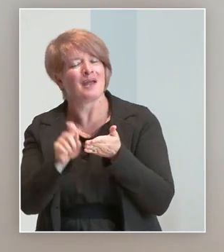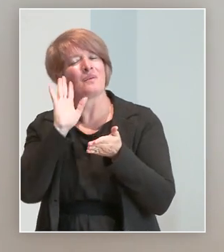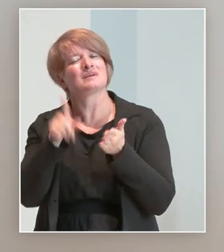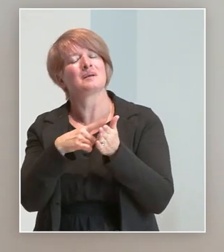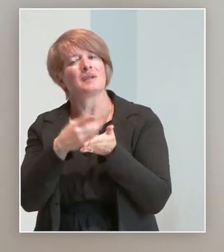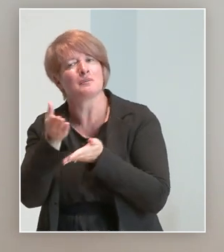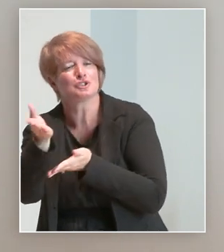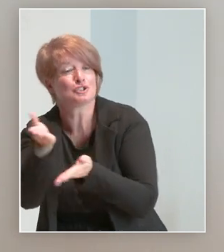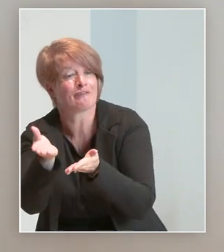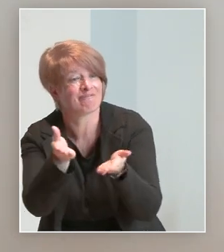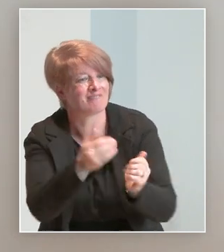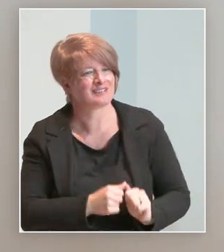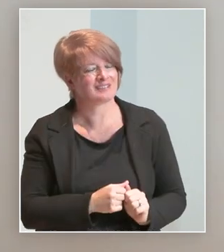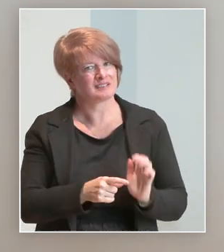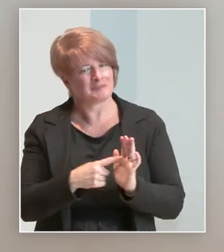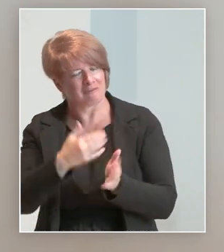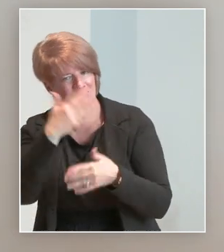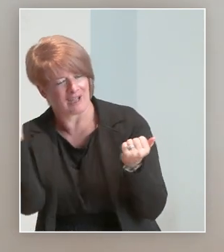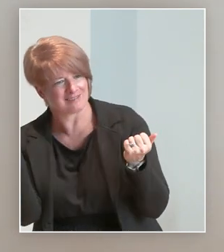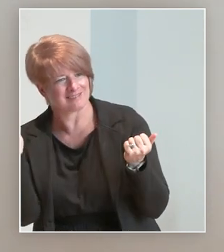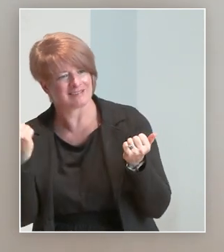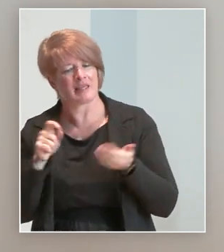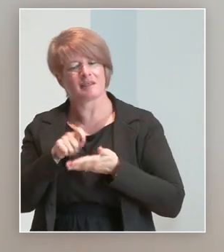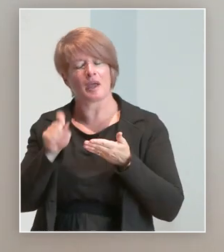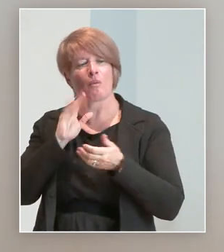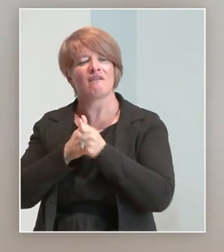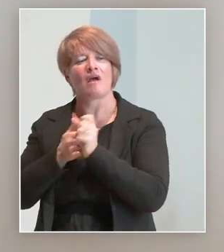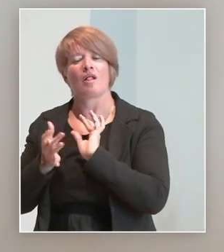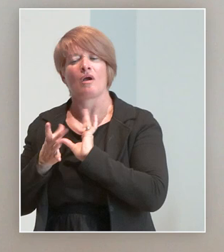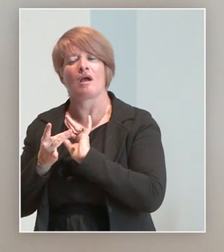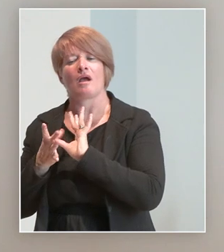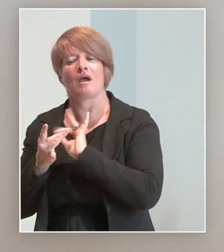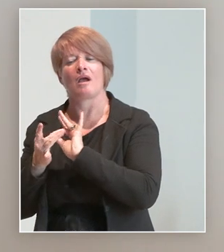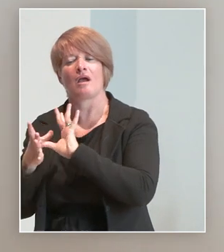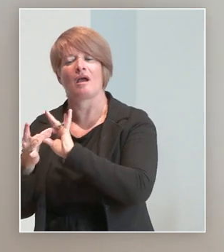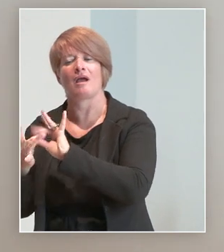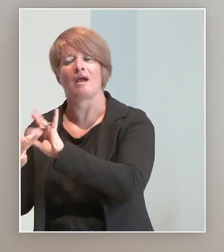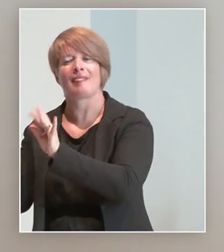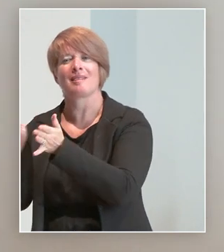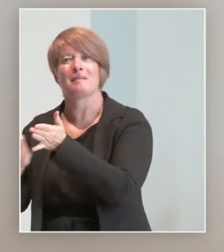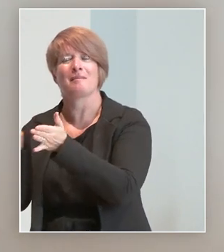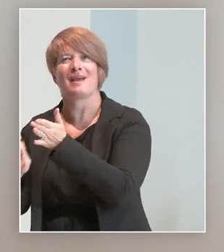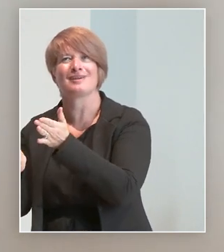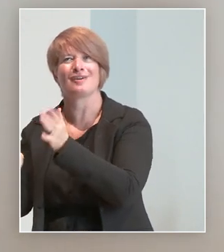sometimes forgets. The pen follows breadcrumbs. The pen, how it